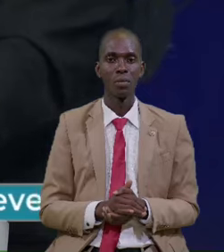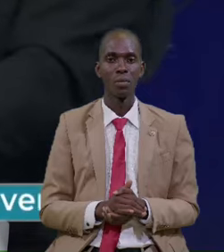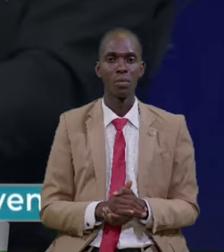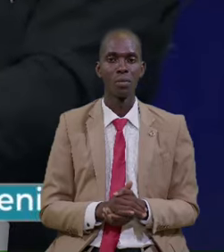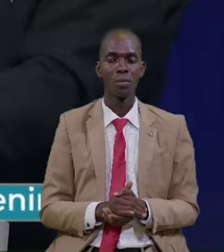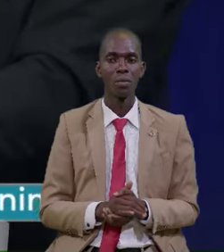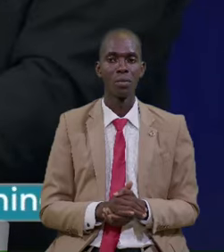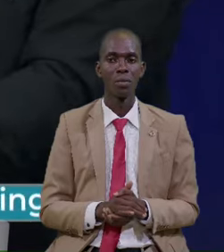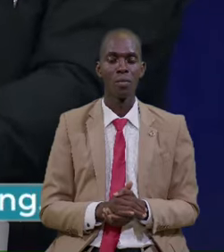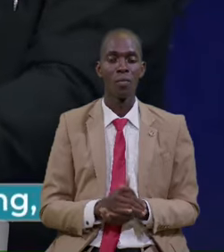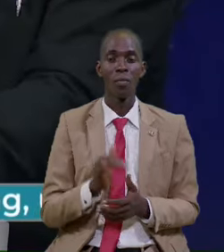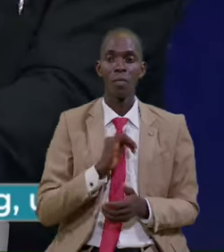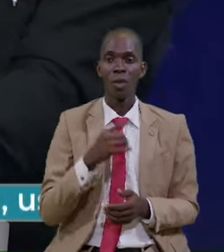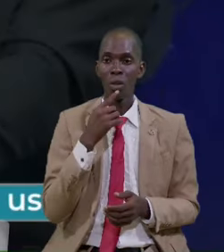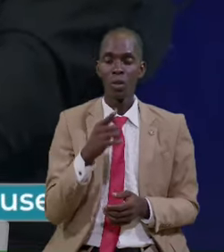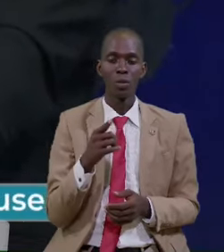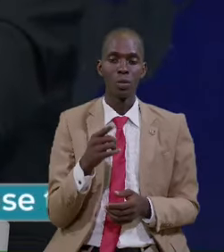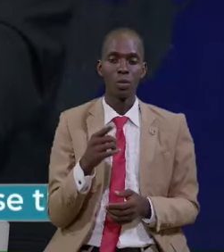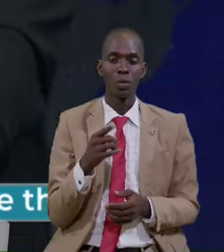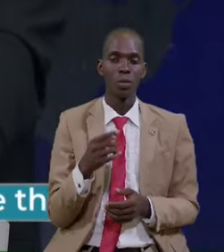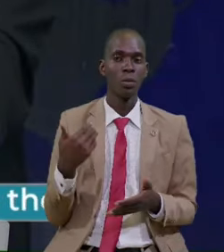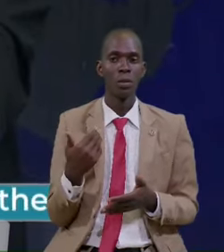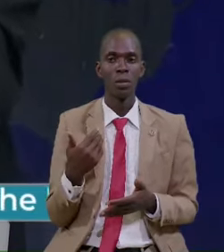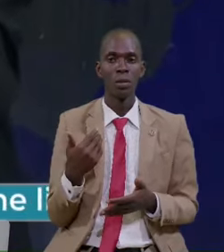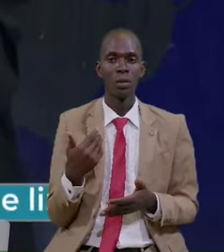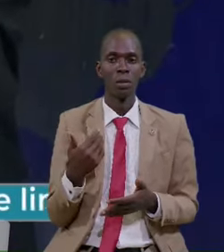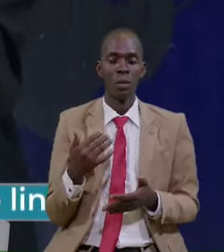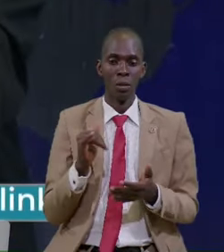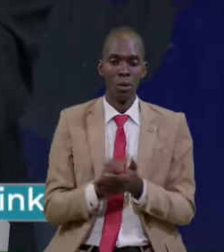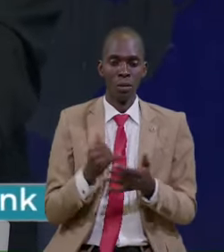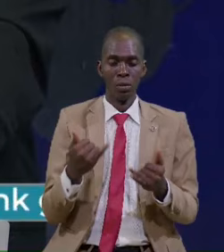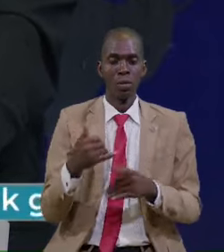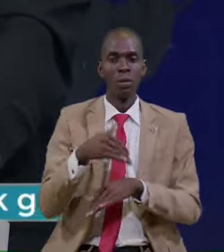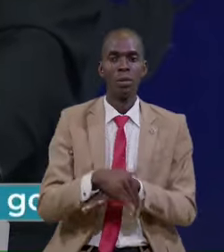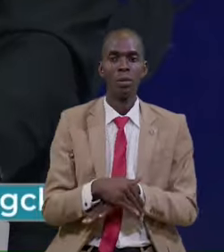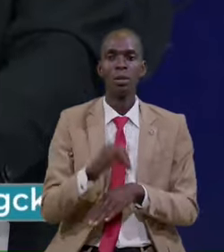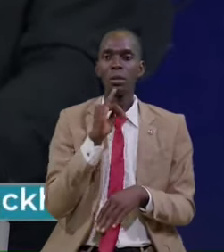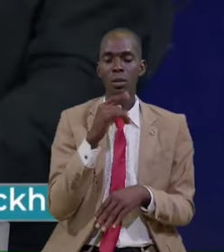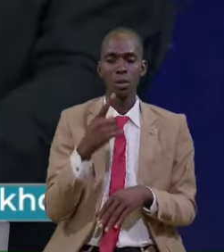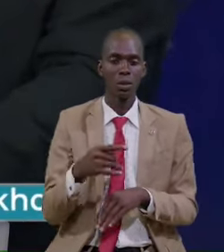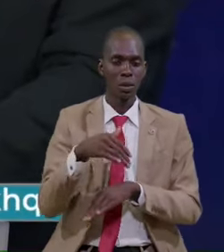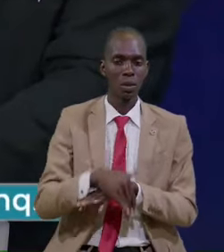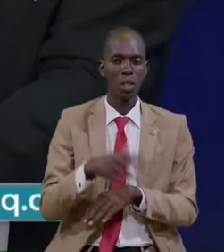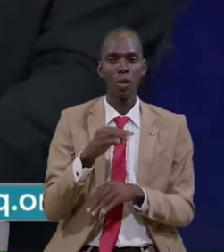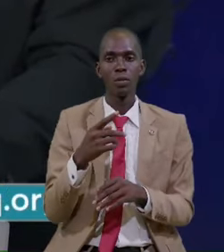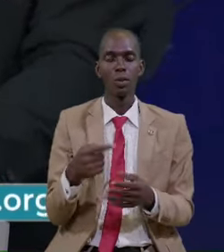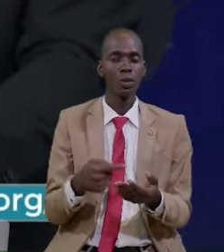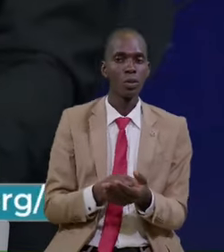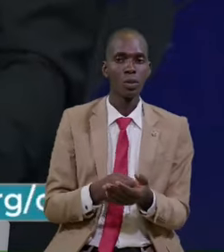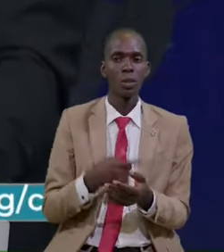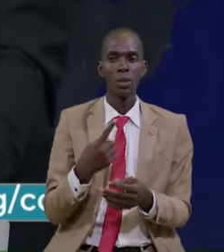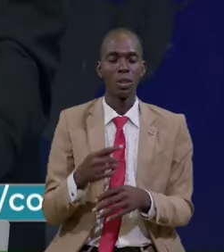I told you tonight, I told you earlier on, that tonight is the night of the gospel, a night of